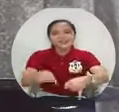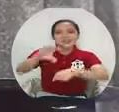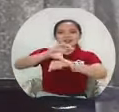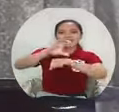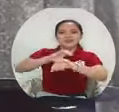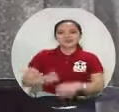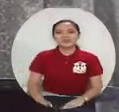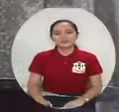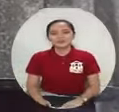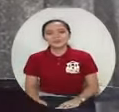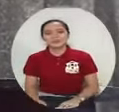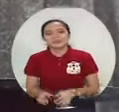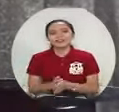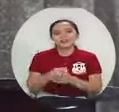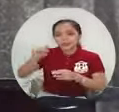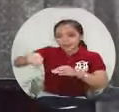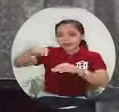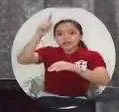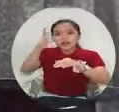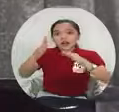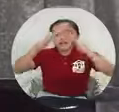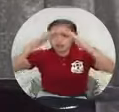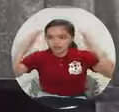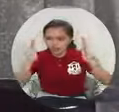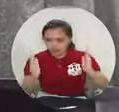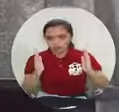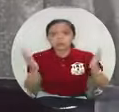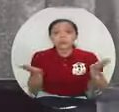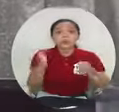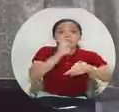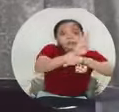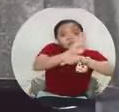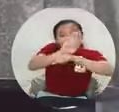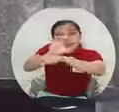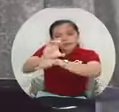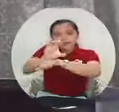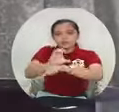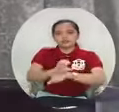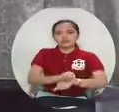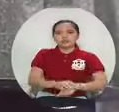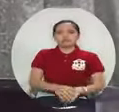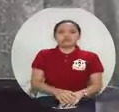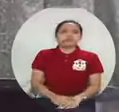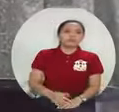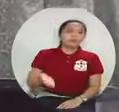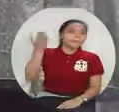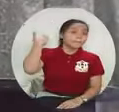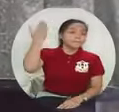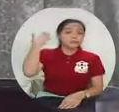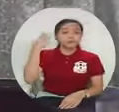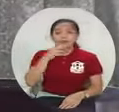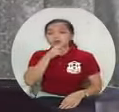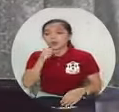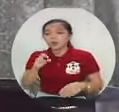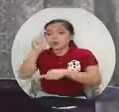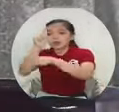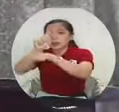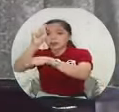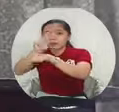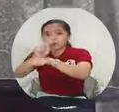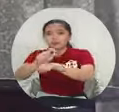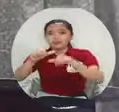God, God's house, the Bible says, even in their old age, will still be flourishing